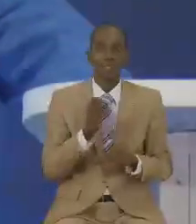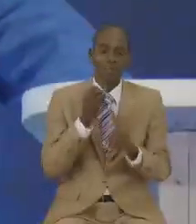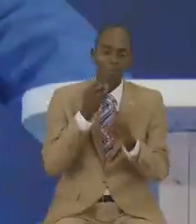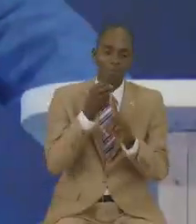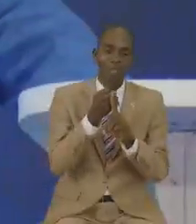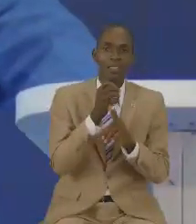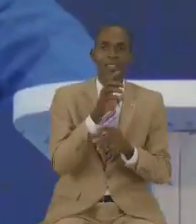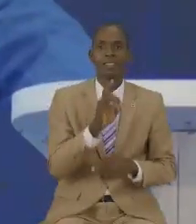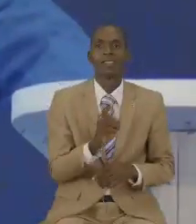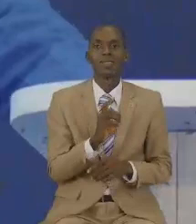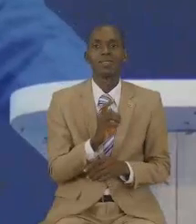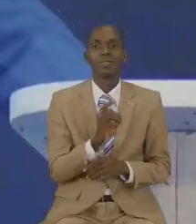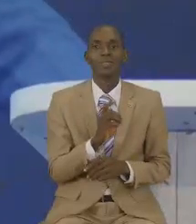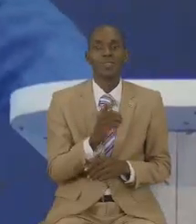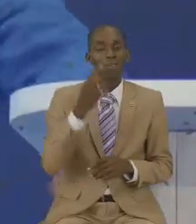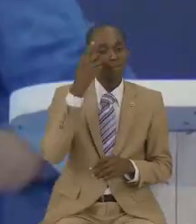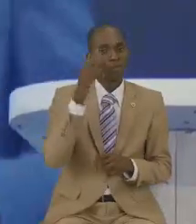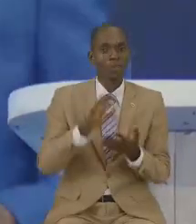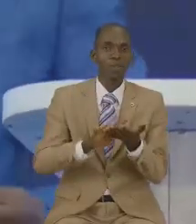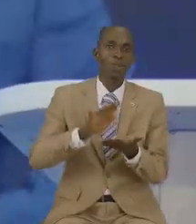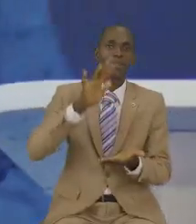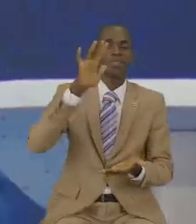Impacted. For glory.